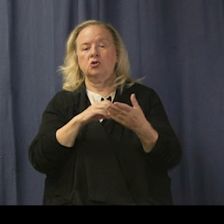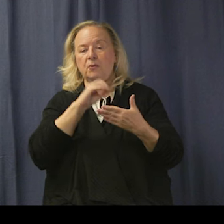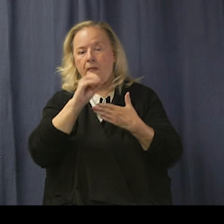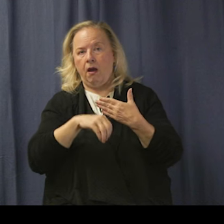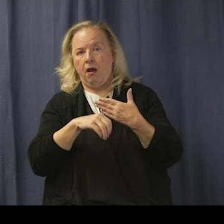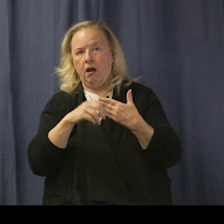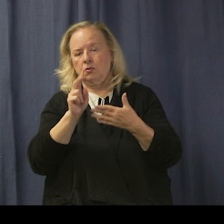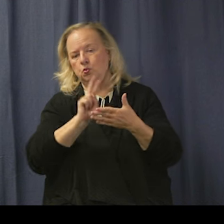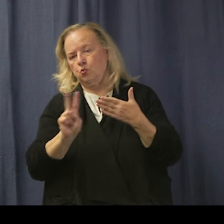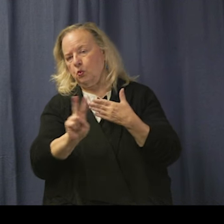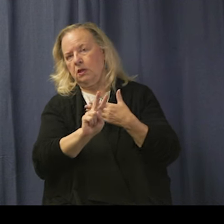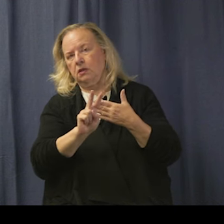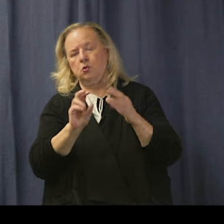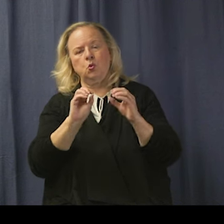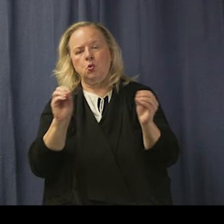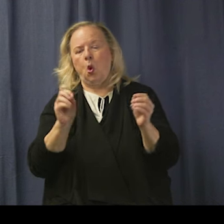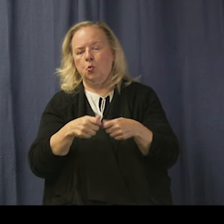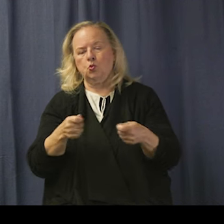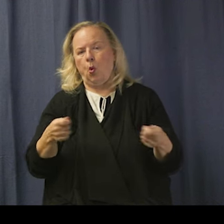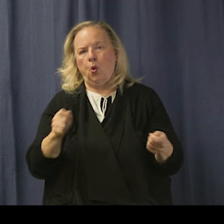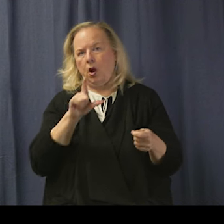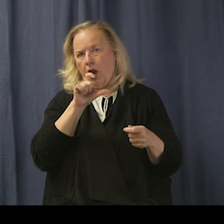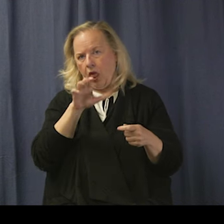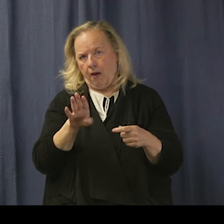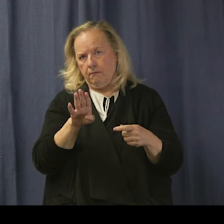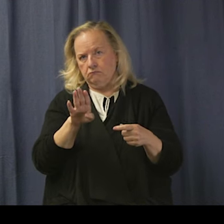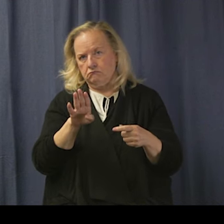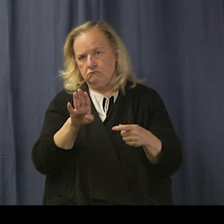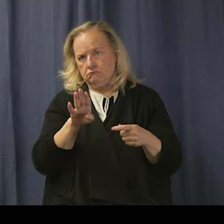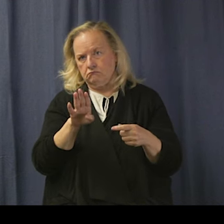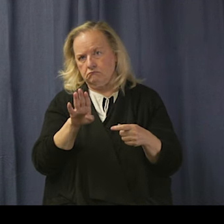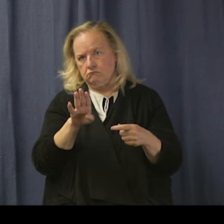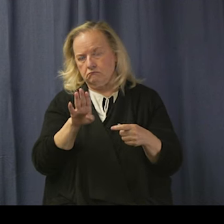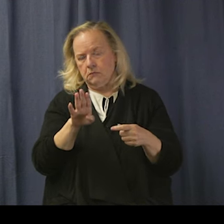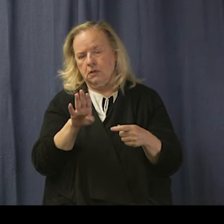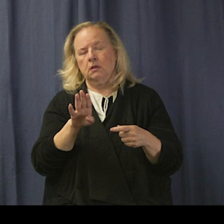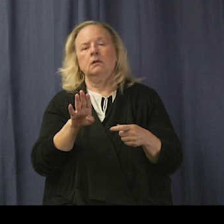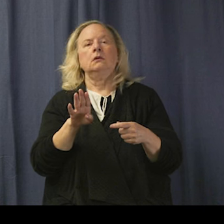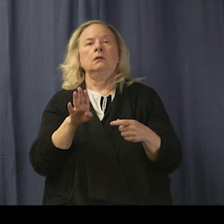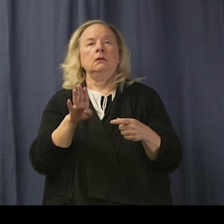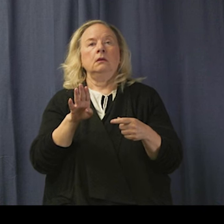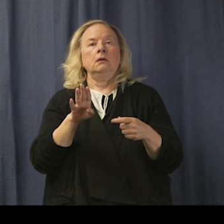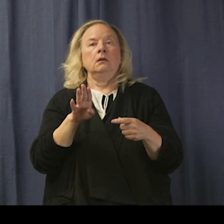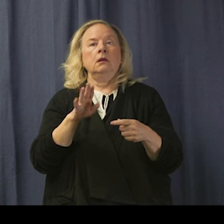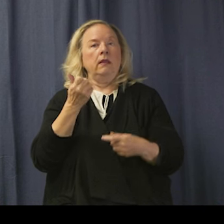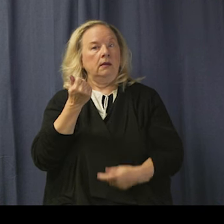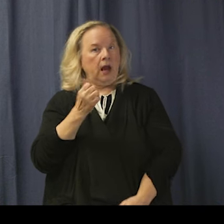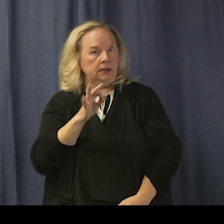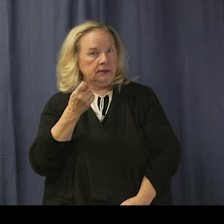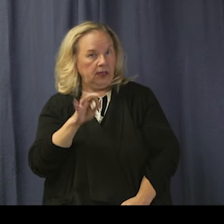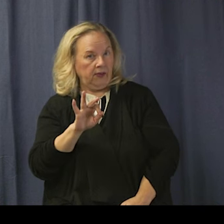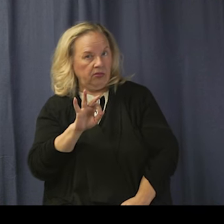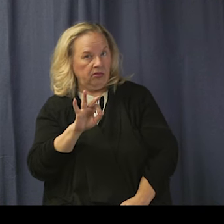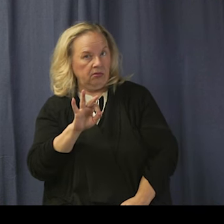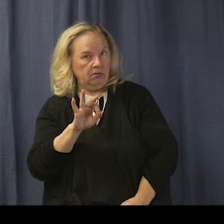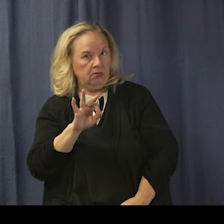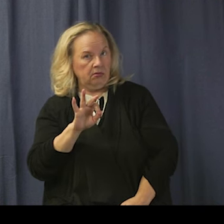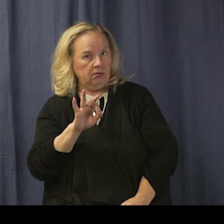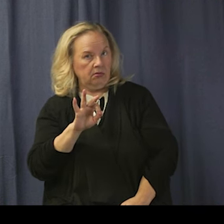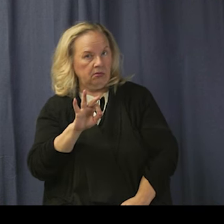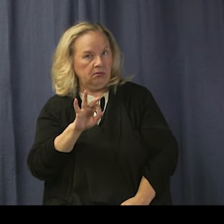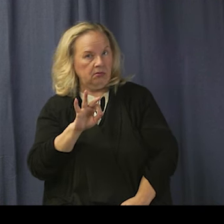of weeks, there is no Torah club either on Shabbat. Now, this, the 19th, is